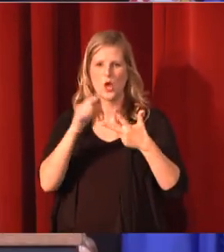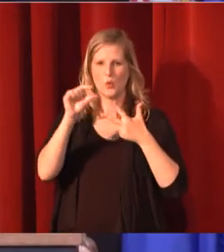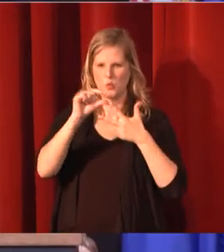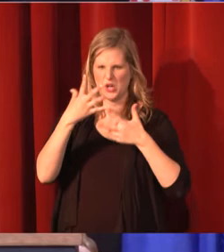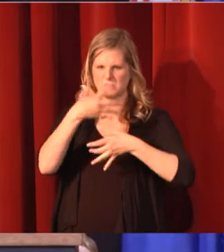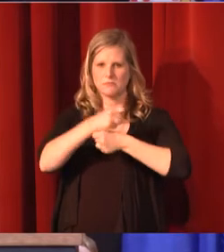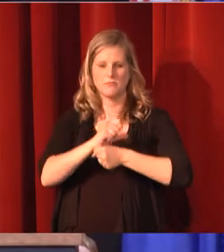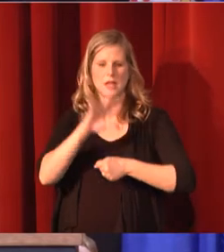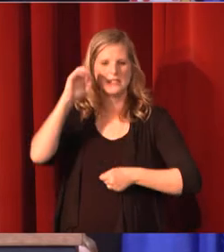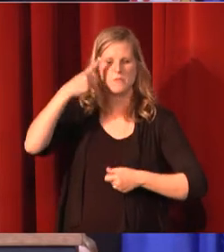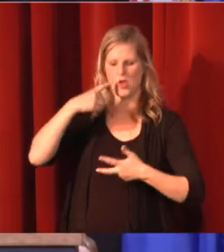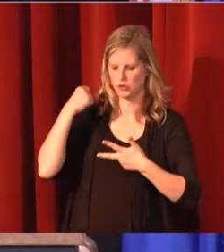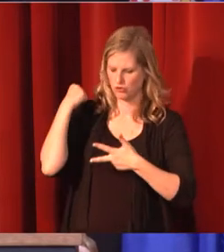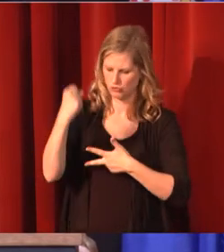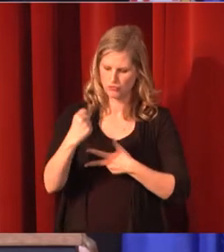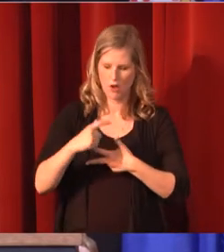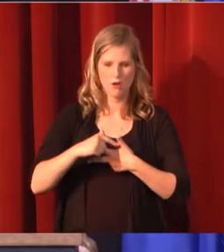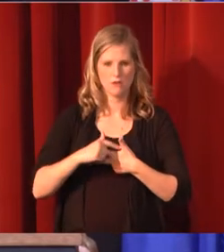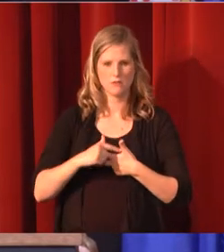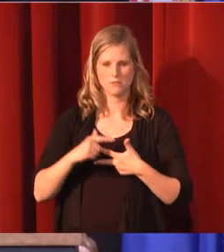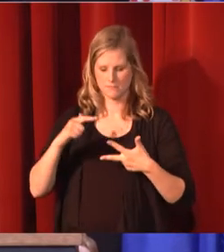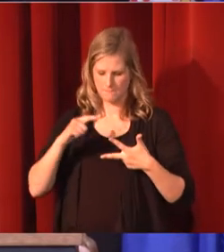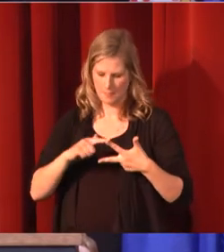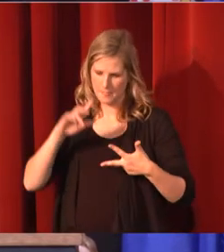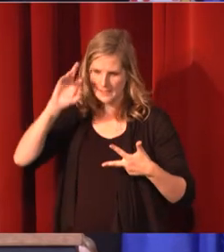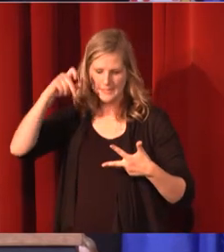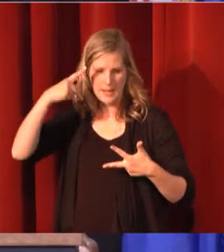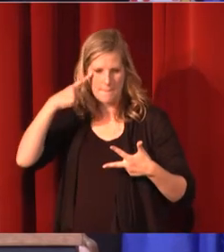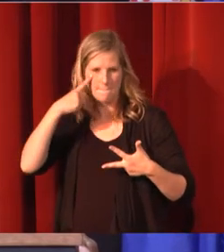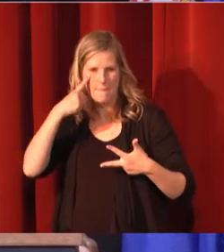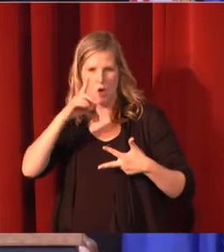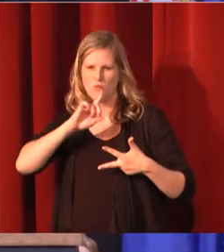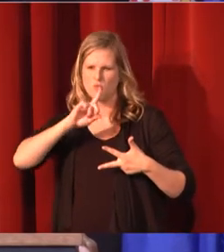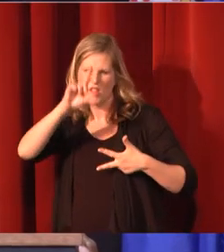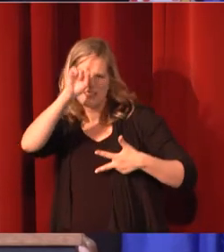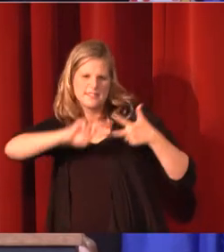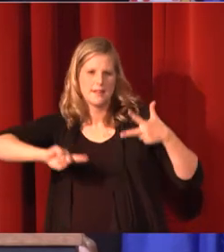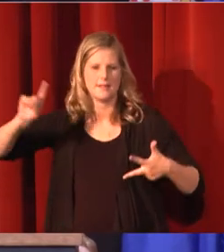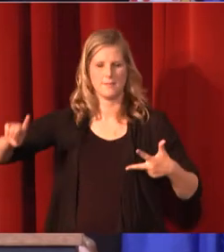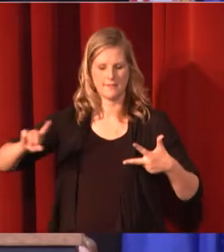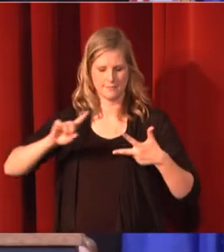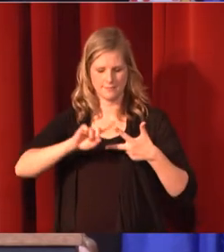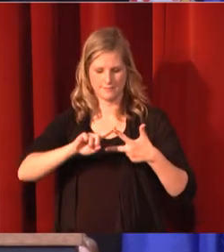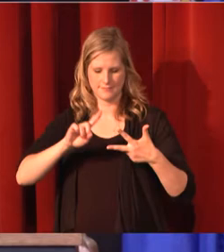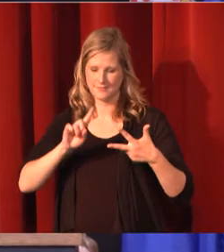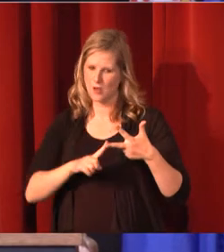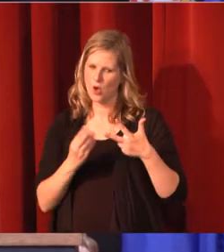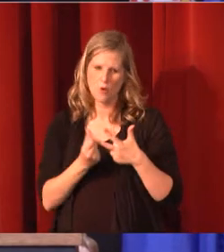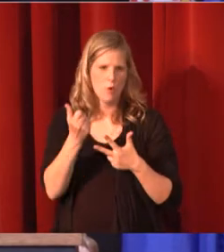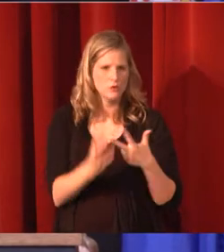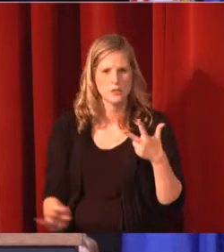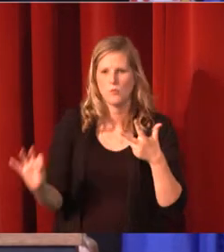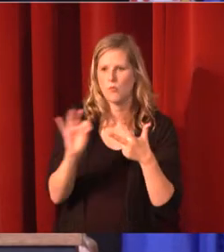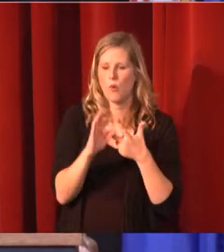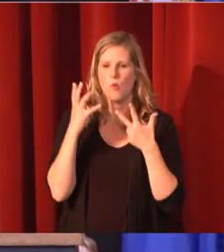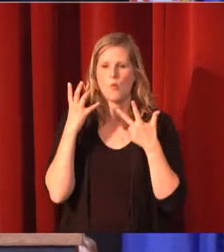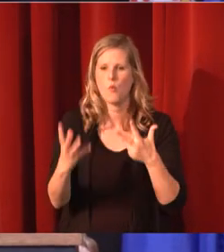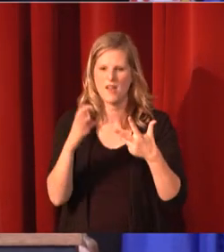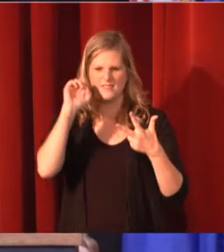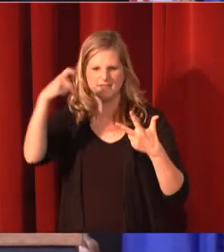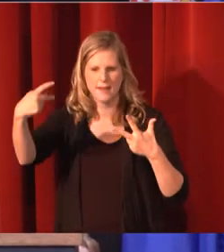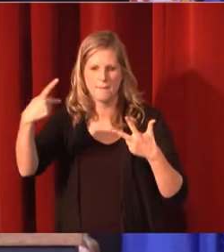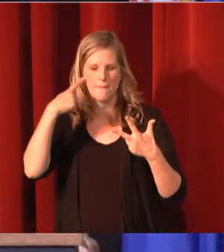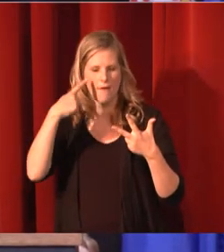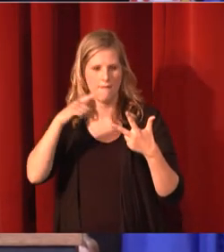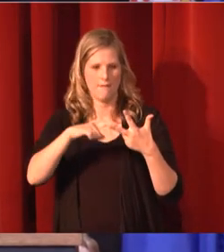is strong st. Paul is dynamic and most importantly st. Paul